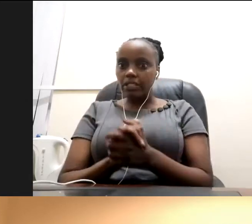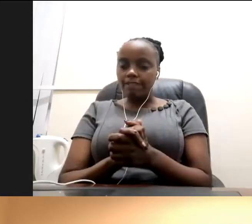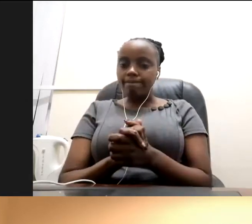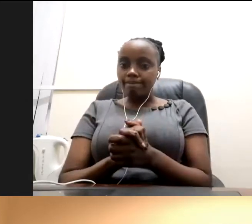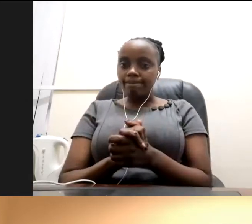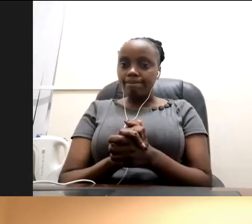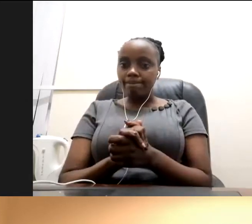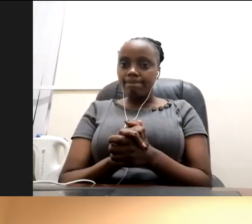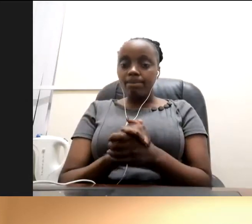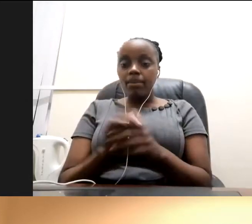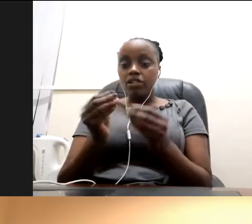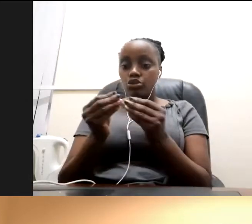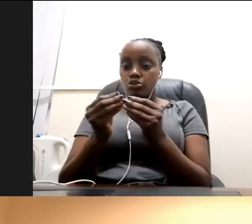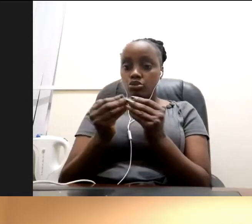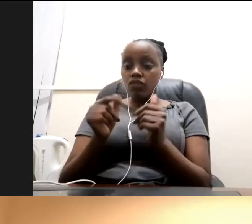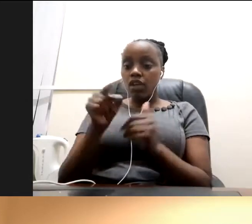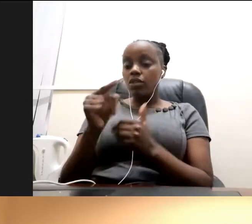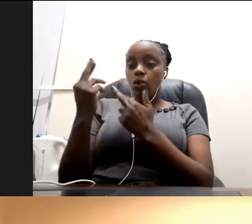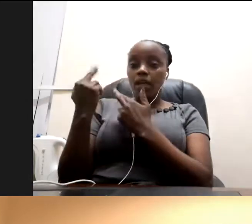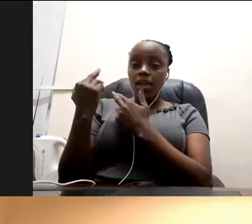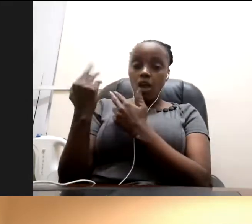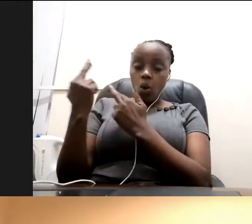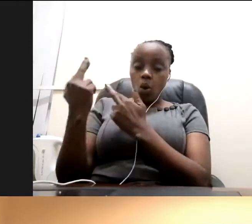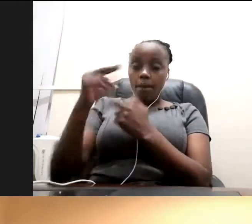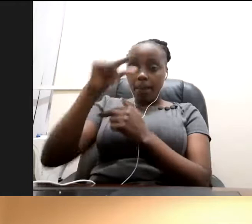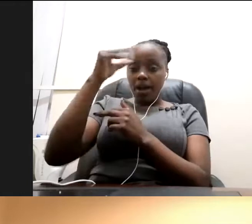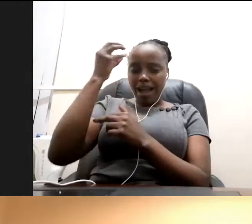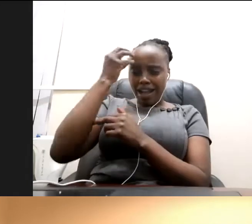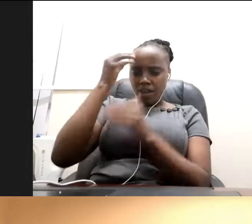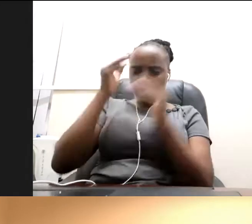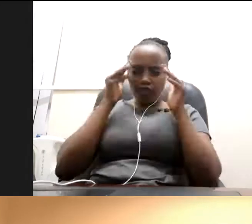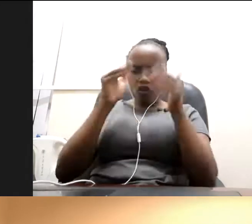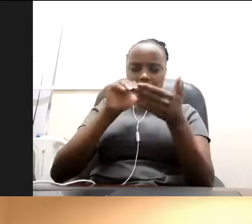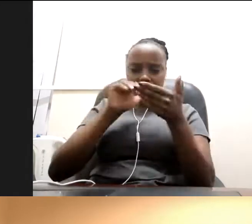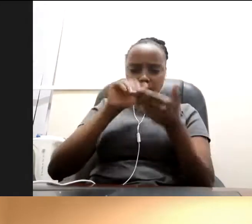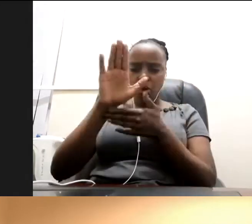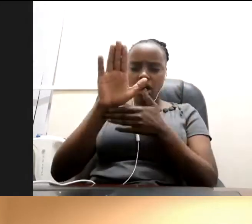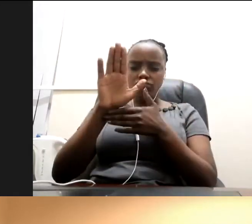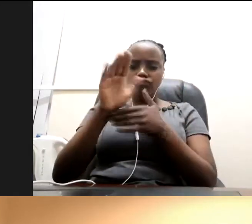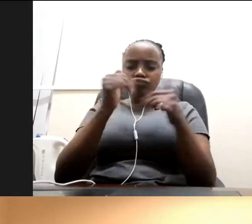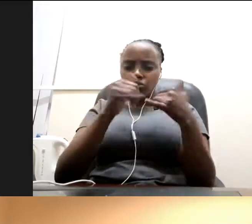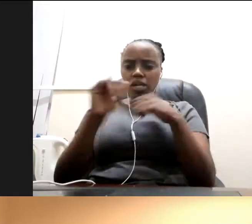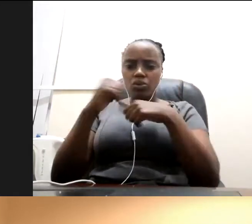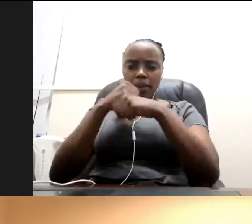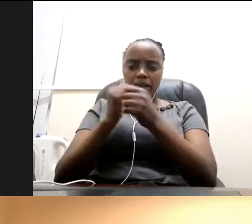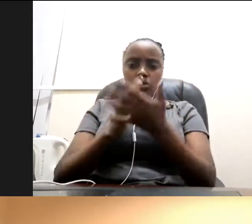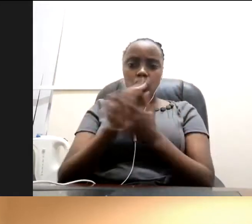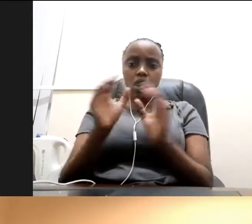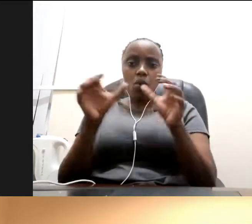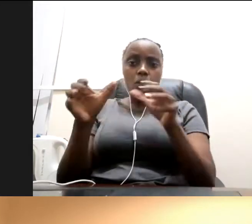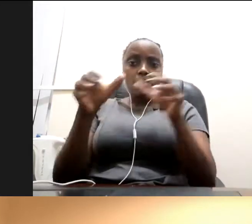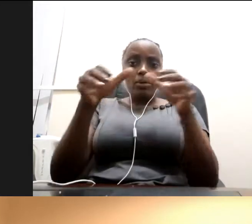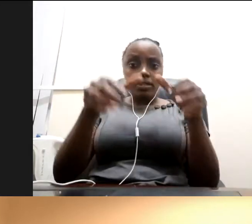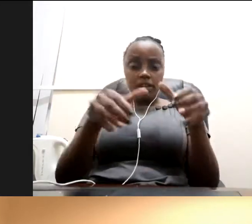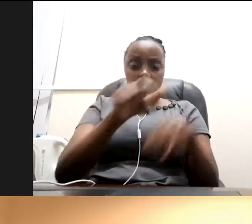Overcoming all this, we expect that governments will really put in a lot of effort to make sure that the community of persons with